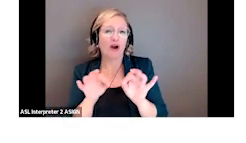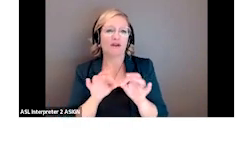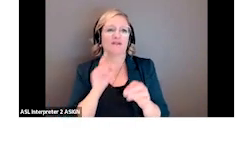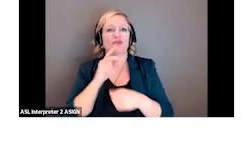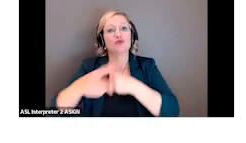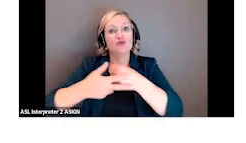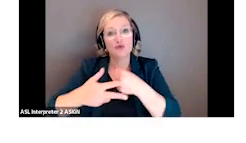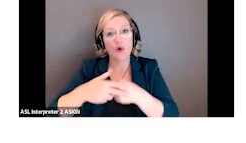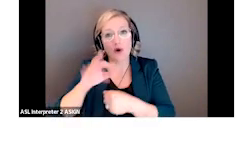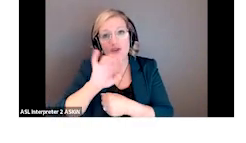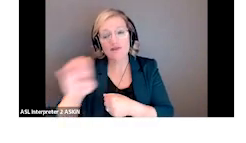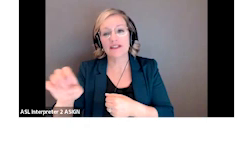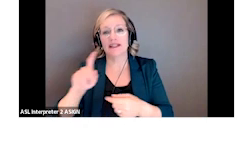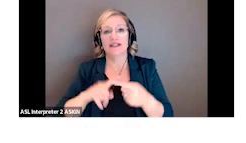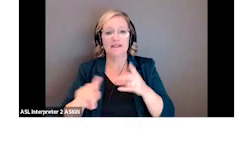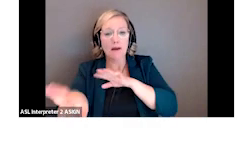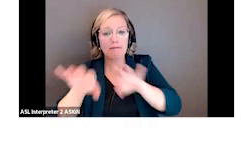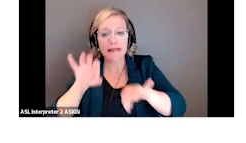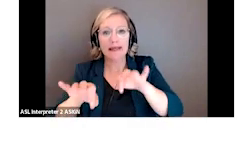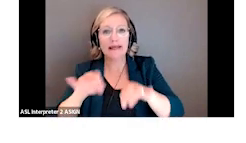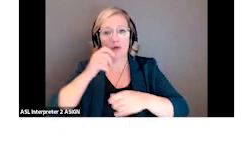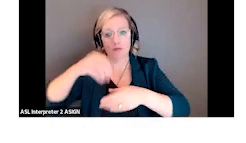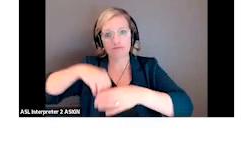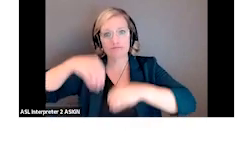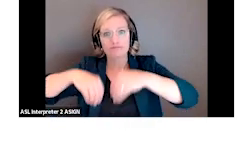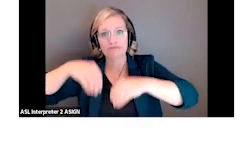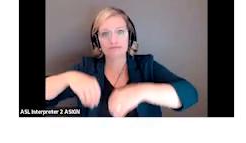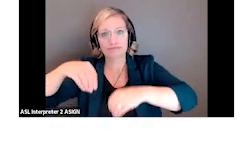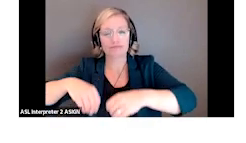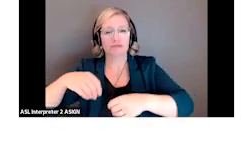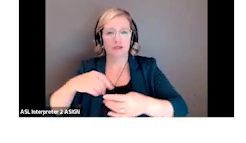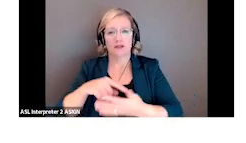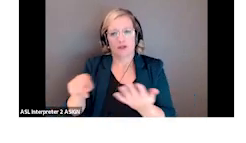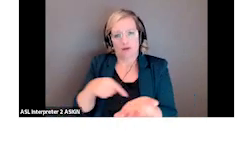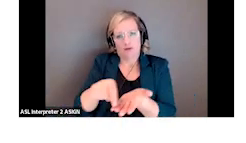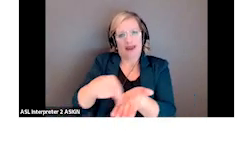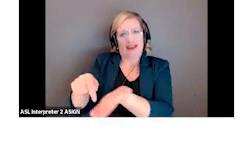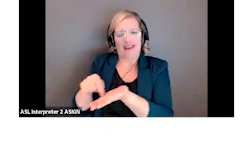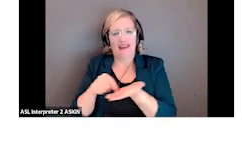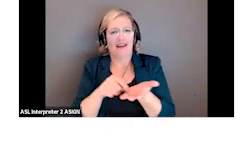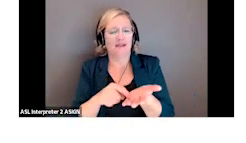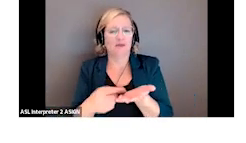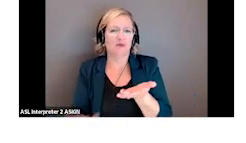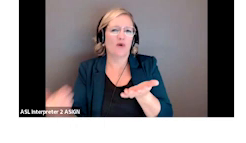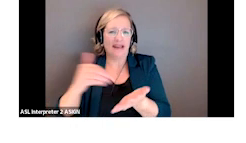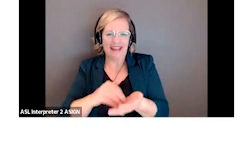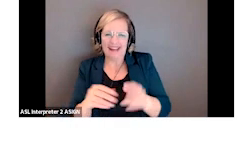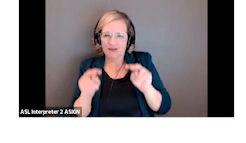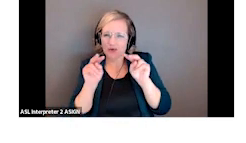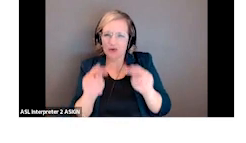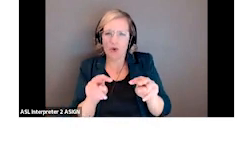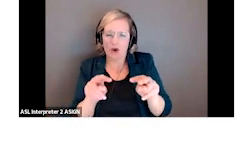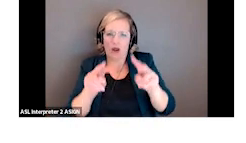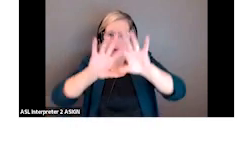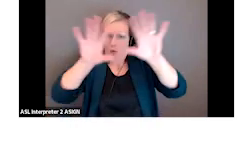fees, pick fees, etc., that we have to take a look at. Okay, so I think we have to look across the spectrum to